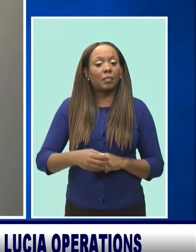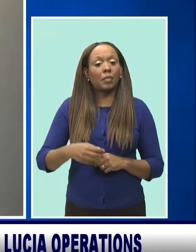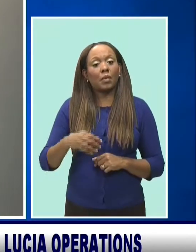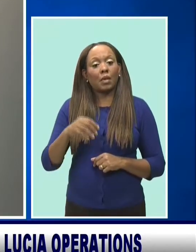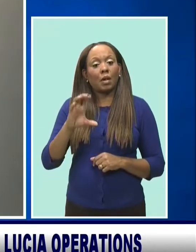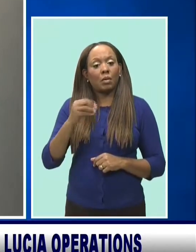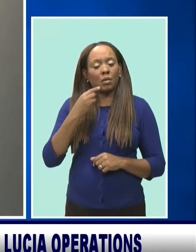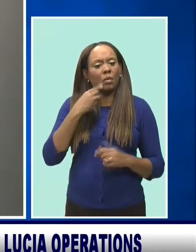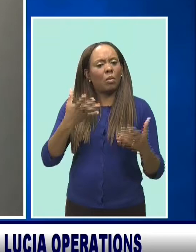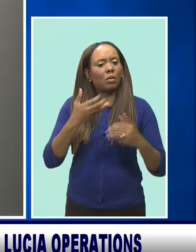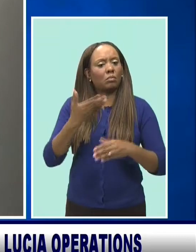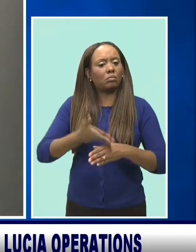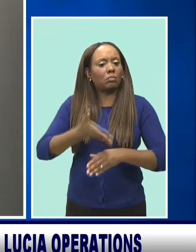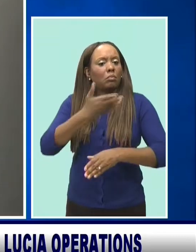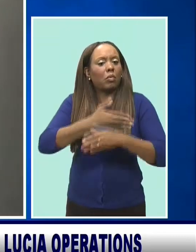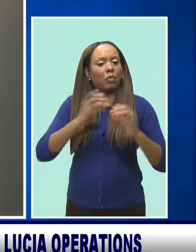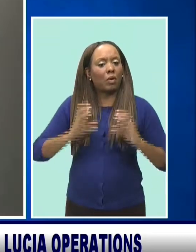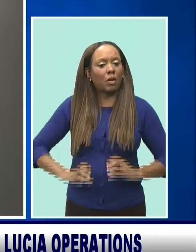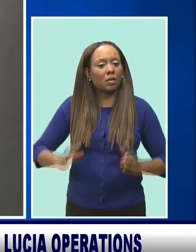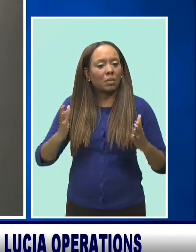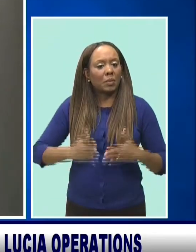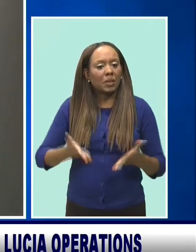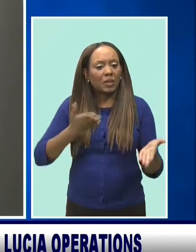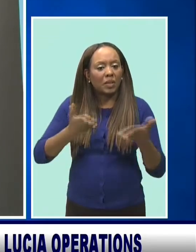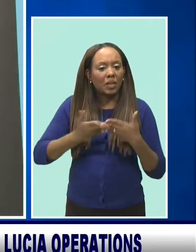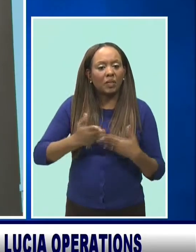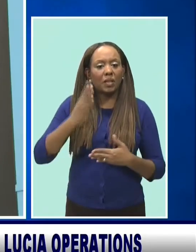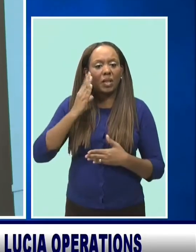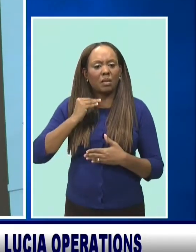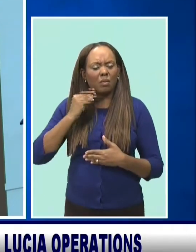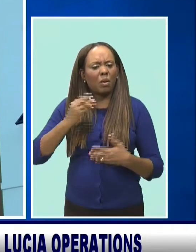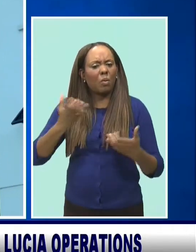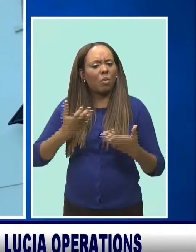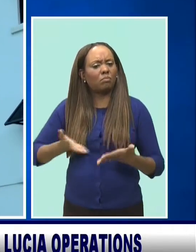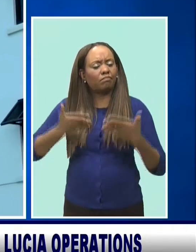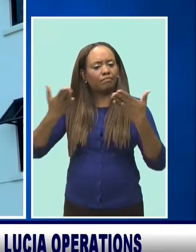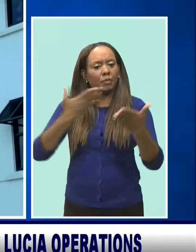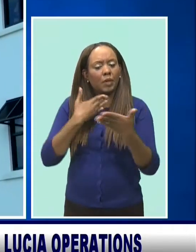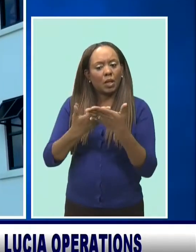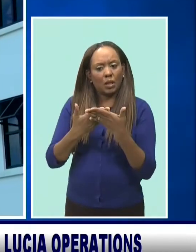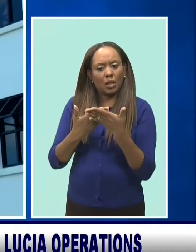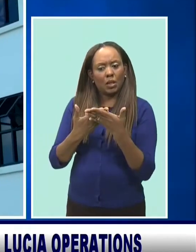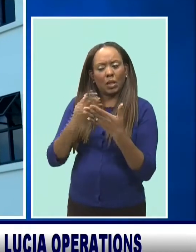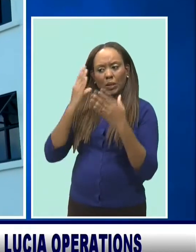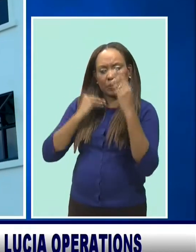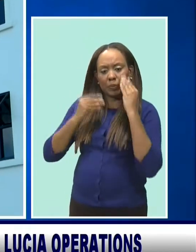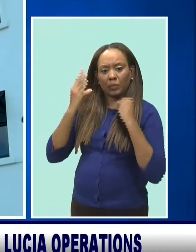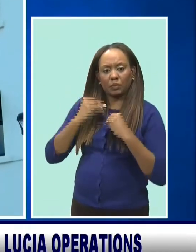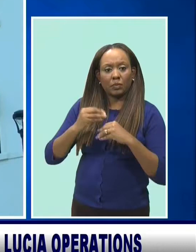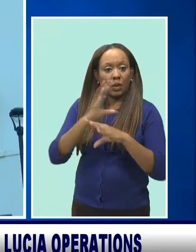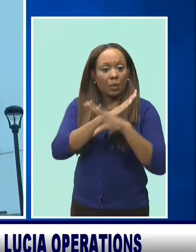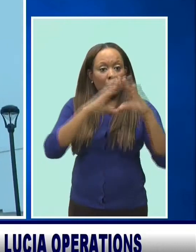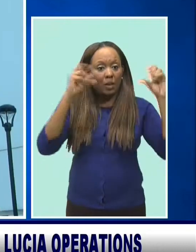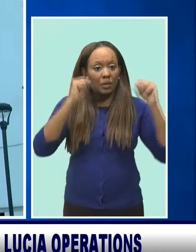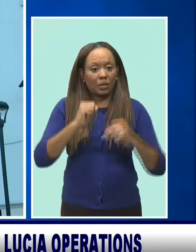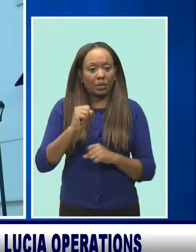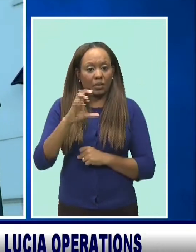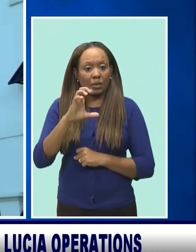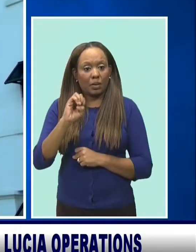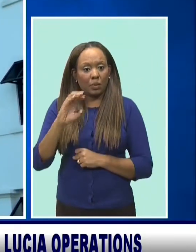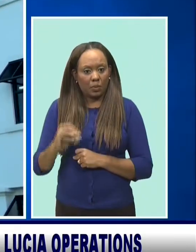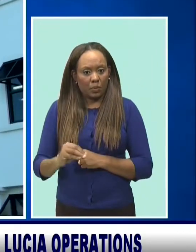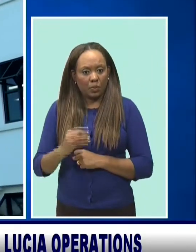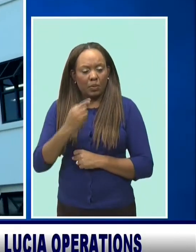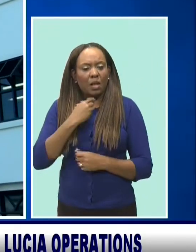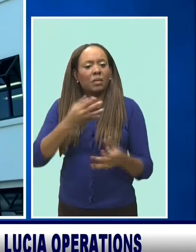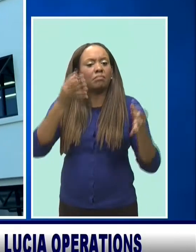improve customer service and deliver superior value in an ultra-competitive market. The president and CEO, Keston Howell, said that